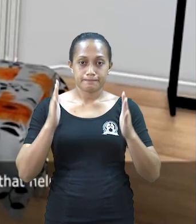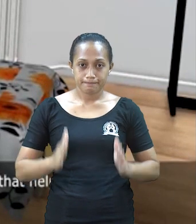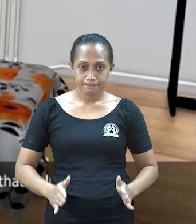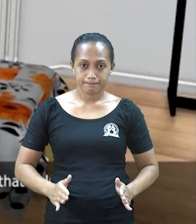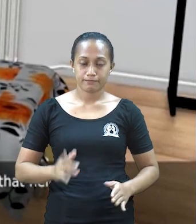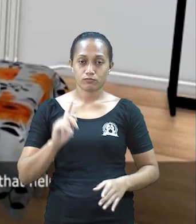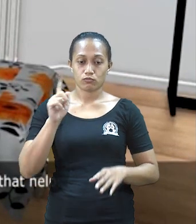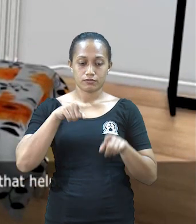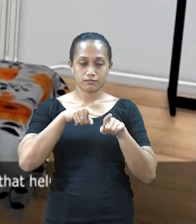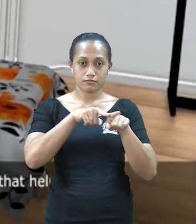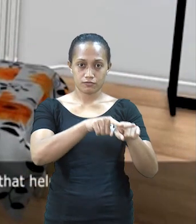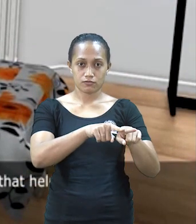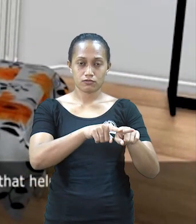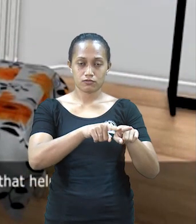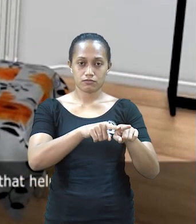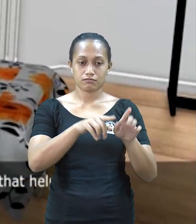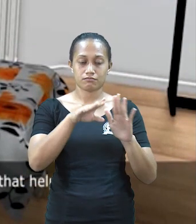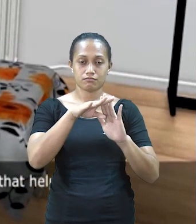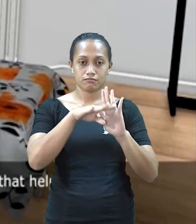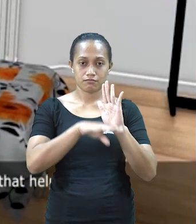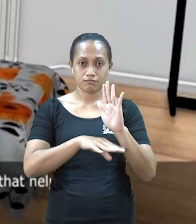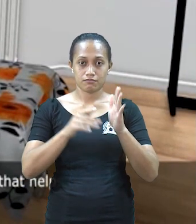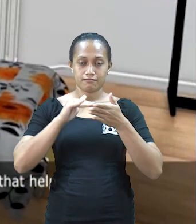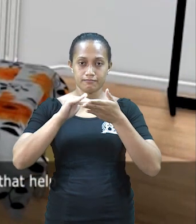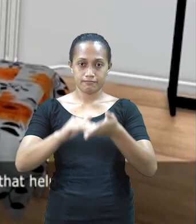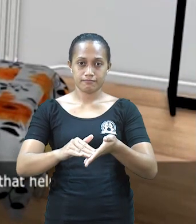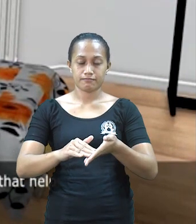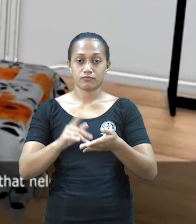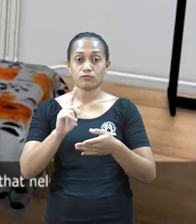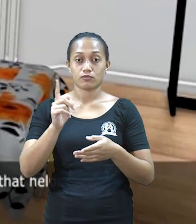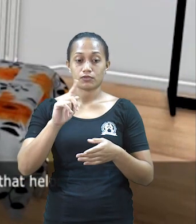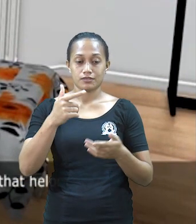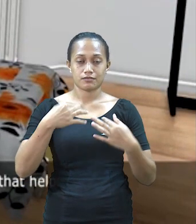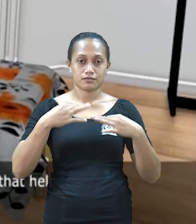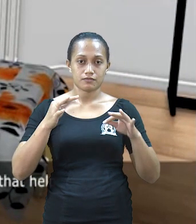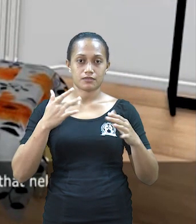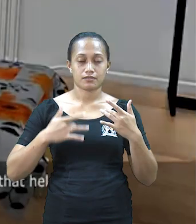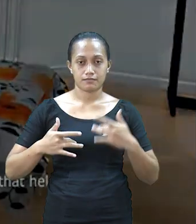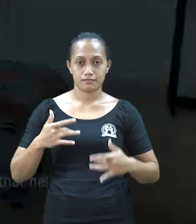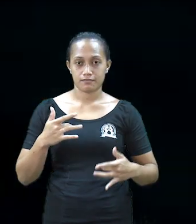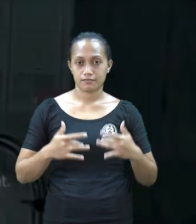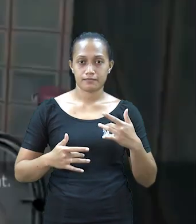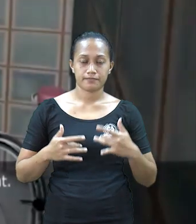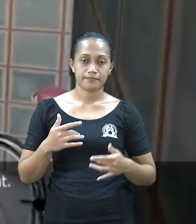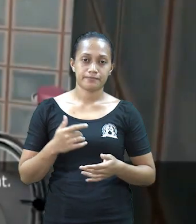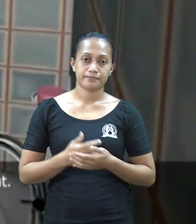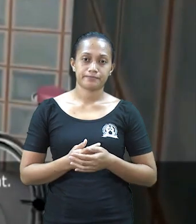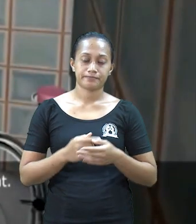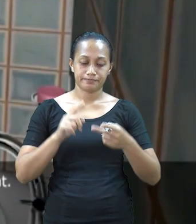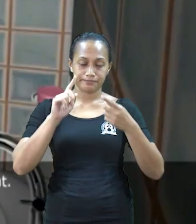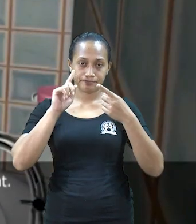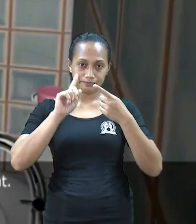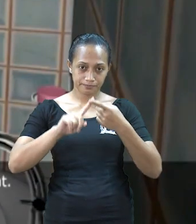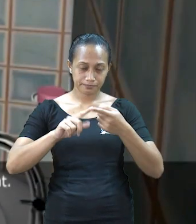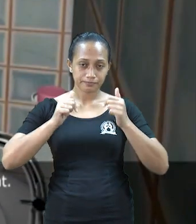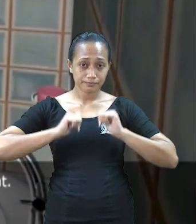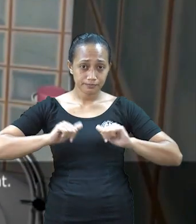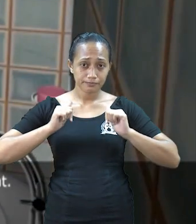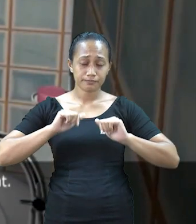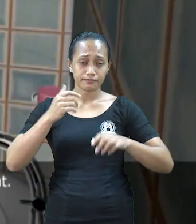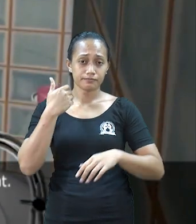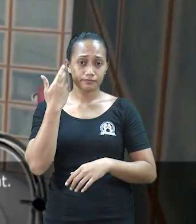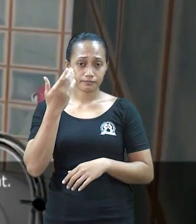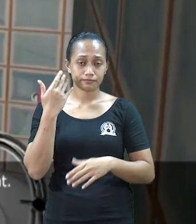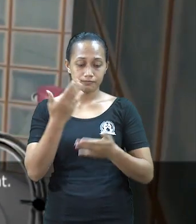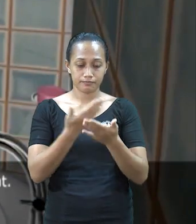hygiene by following some of the measures that help us to attain disease-free life. 1. Practicing